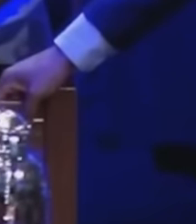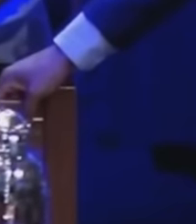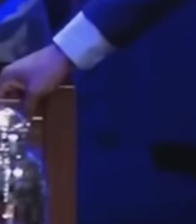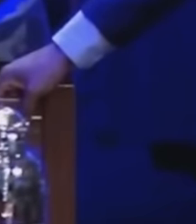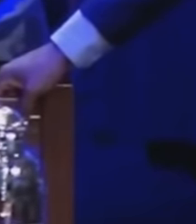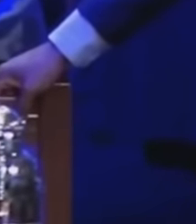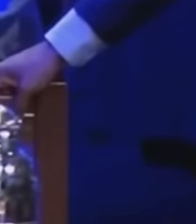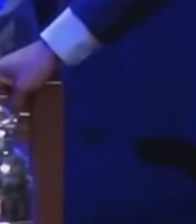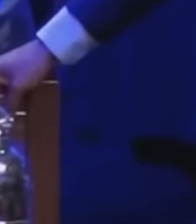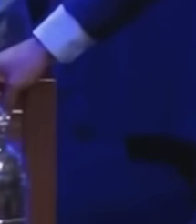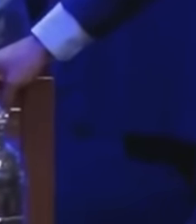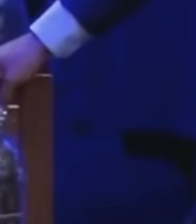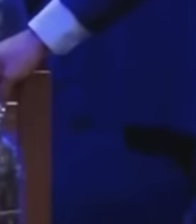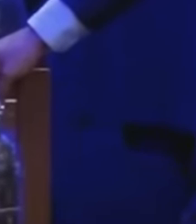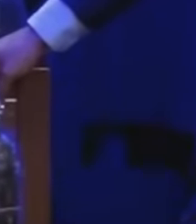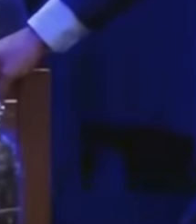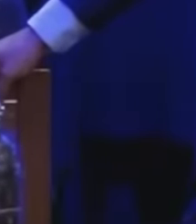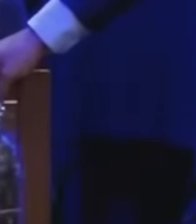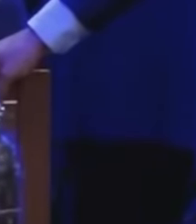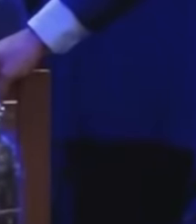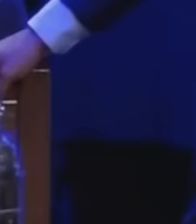de-Christianized America.